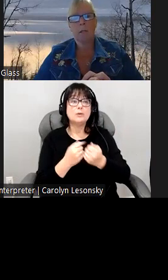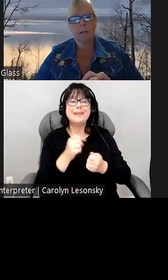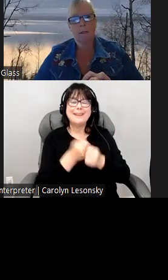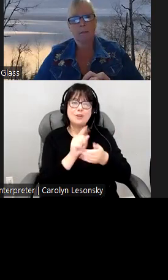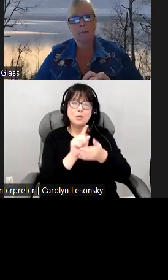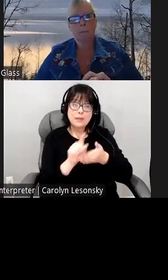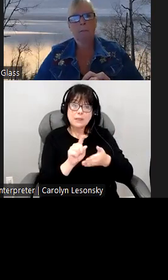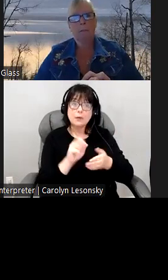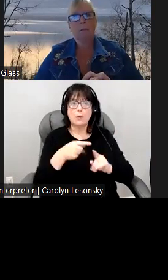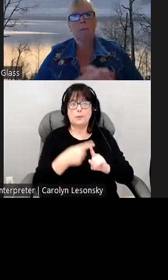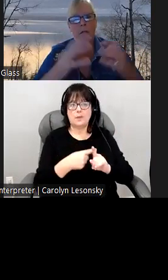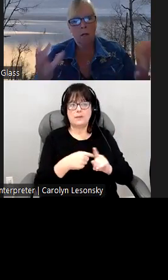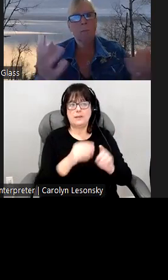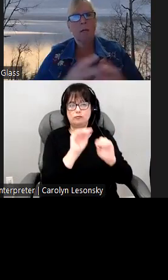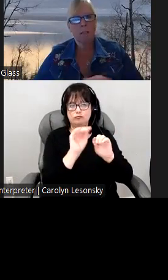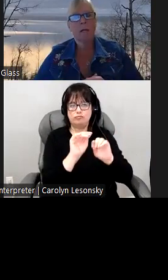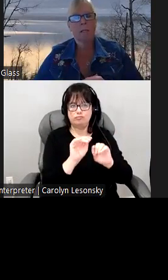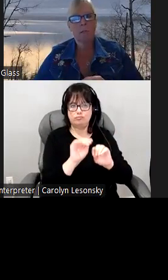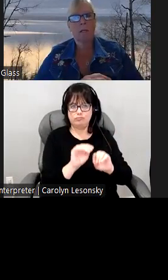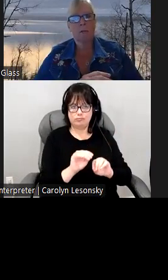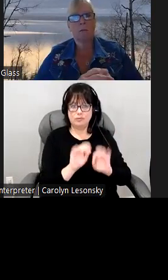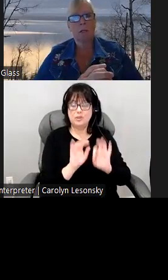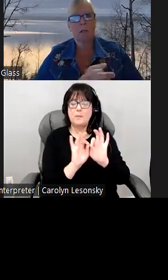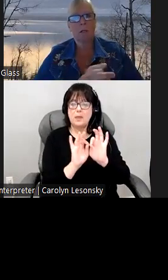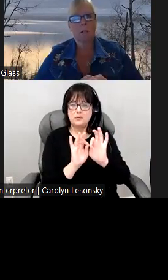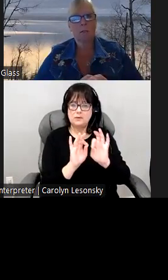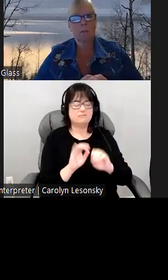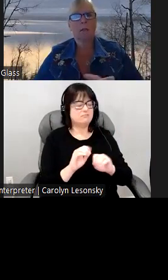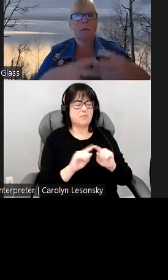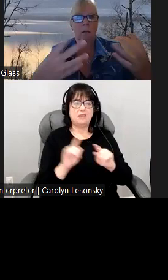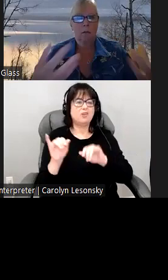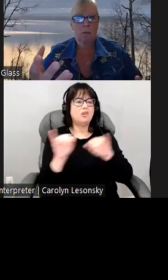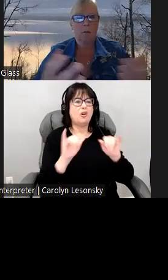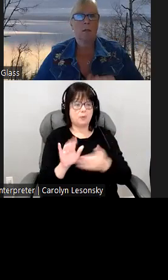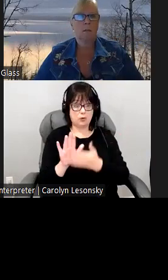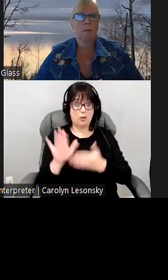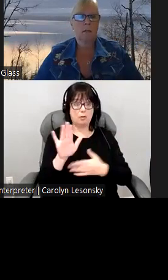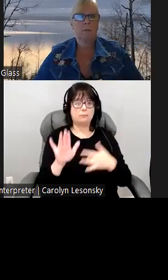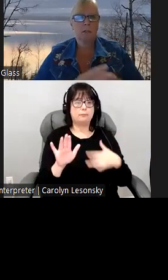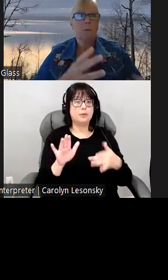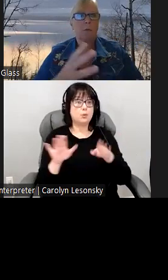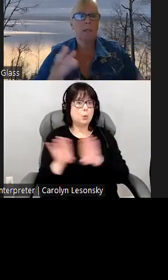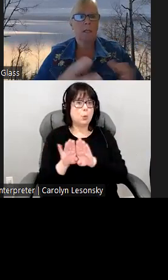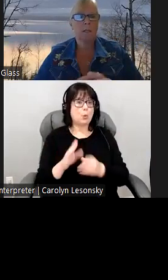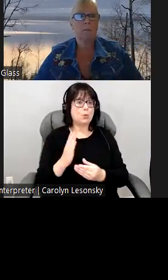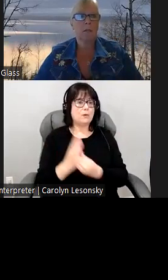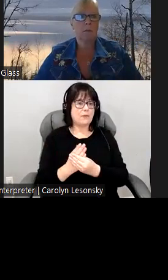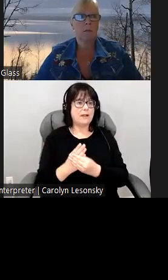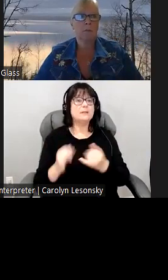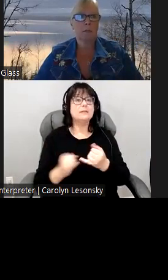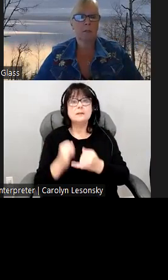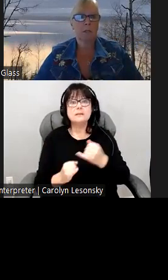or monthly. But a common practice has been to enter them at closure so that it's kind of a summary at the end of